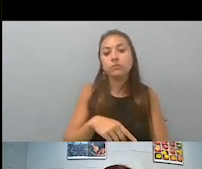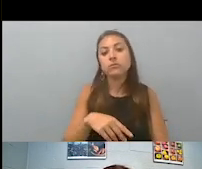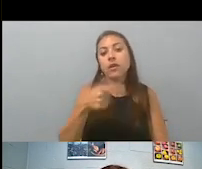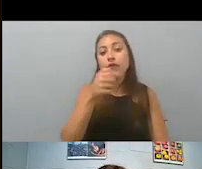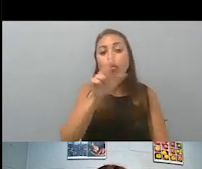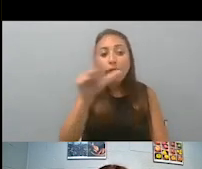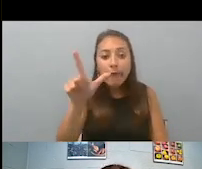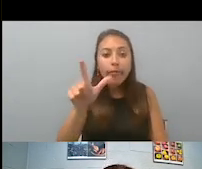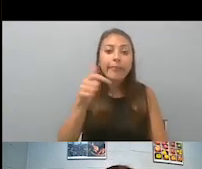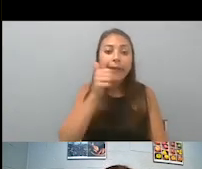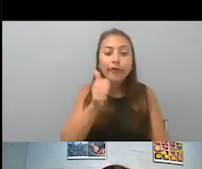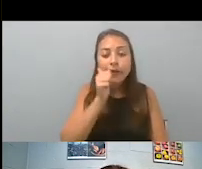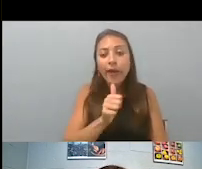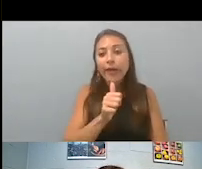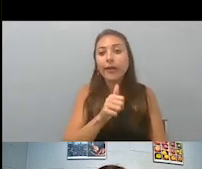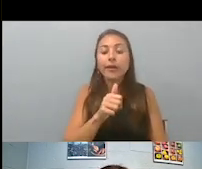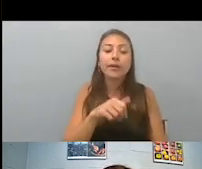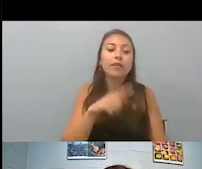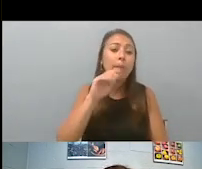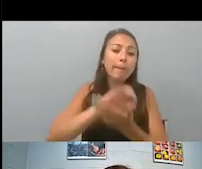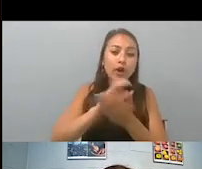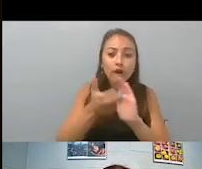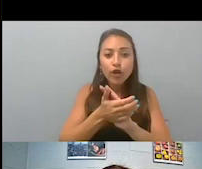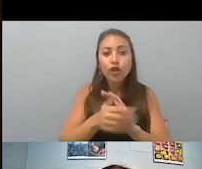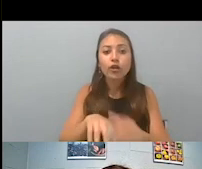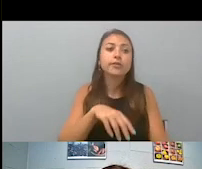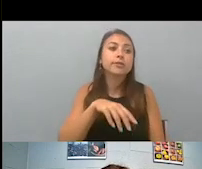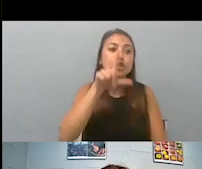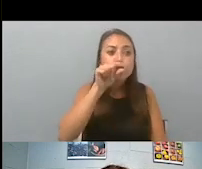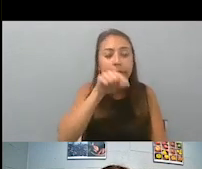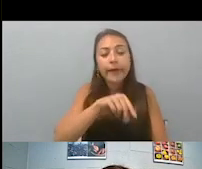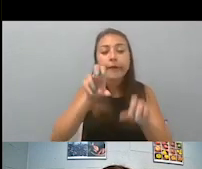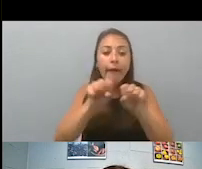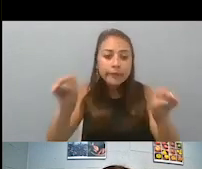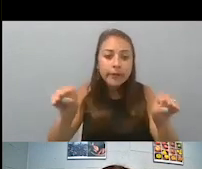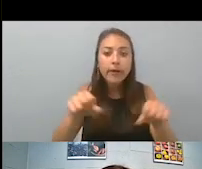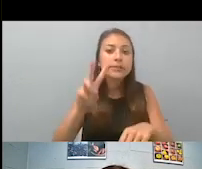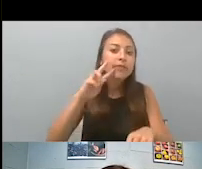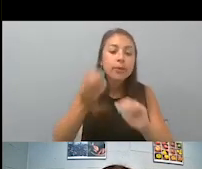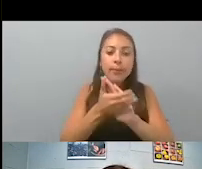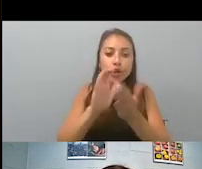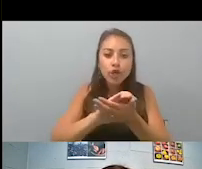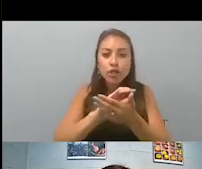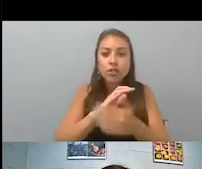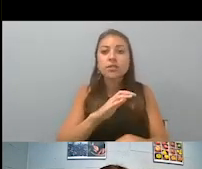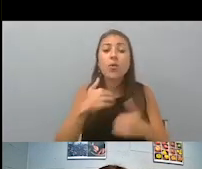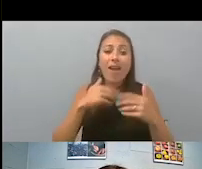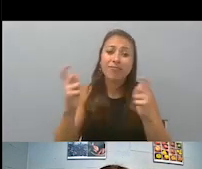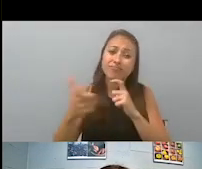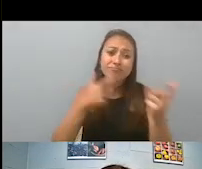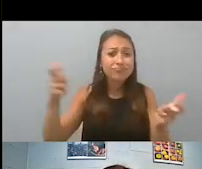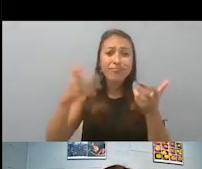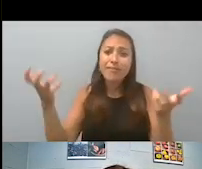every day with things like turkey burgers, grilled chicken, hot dogs, veggie burgers. We have an enormous salad